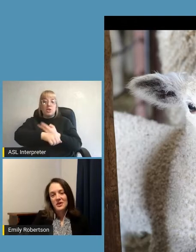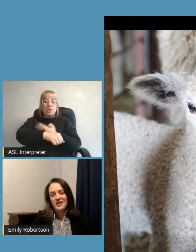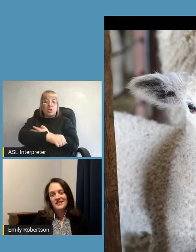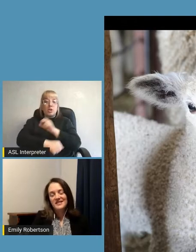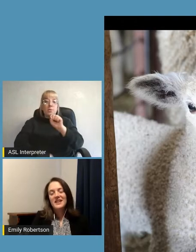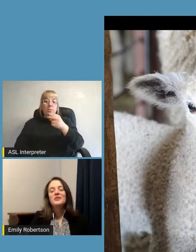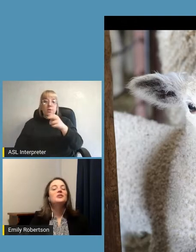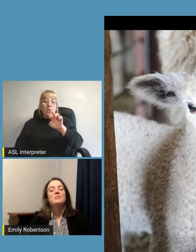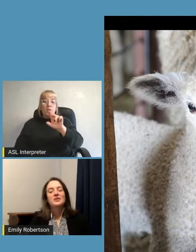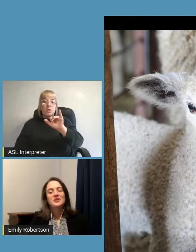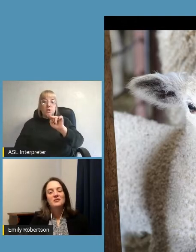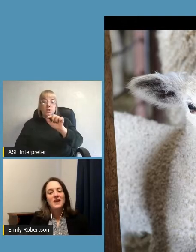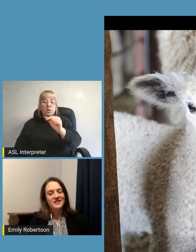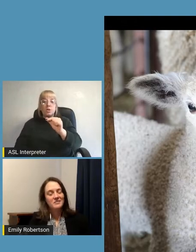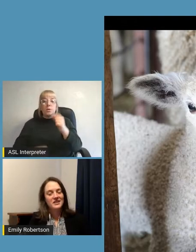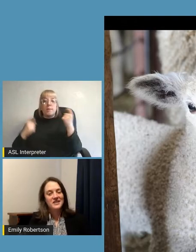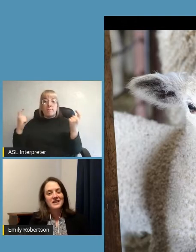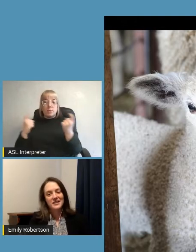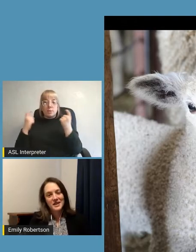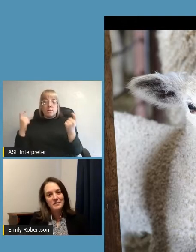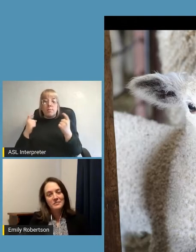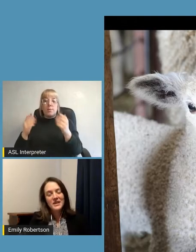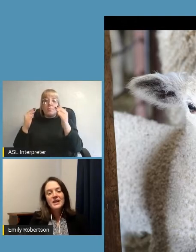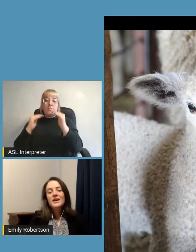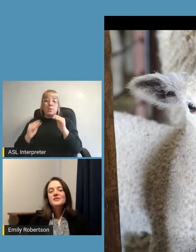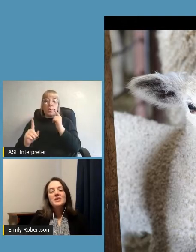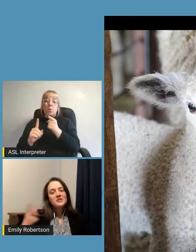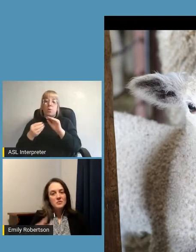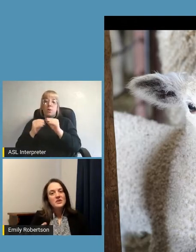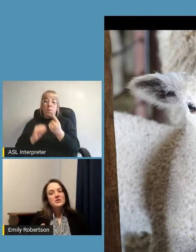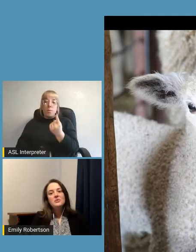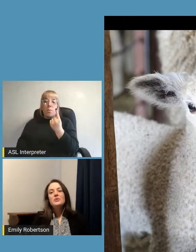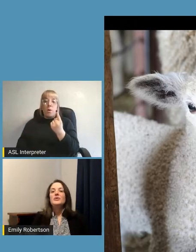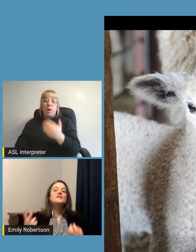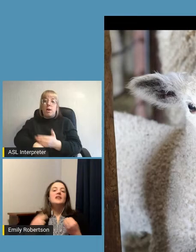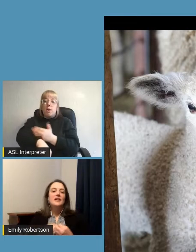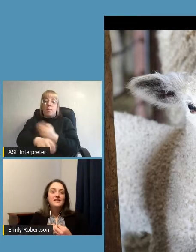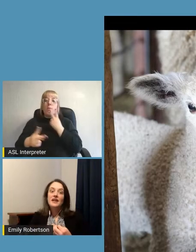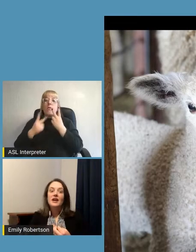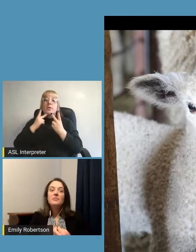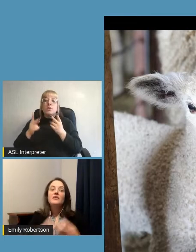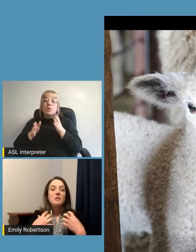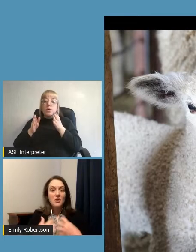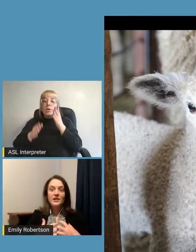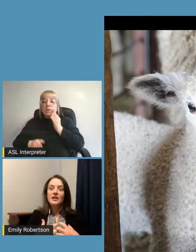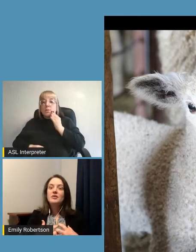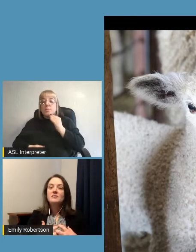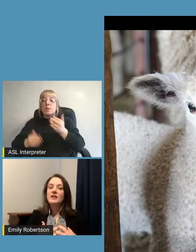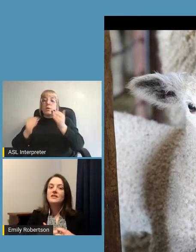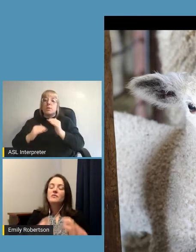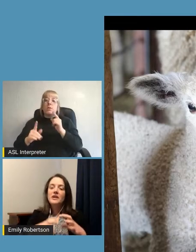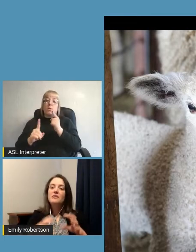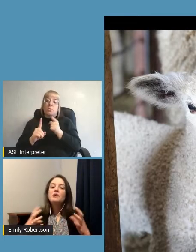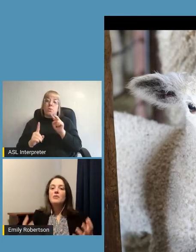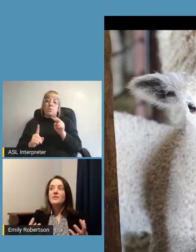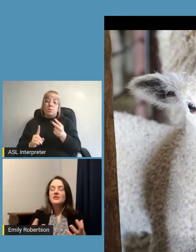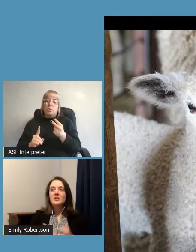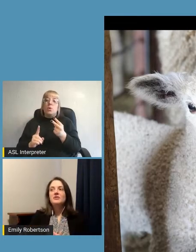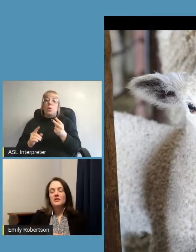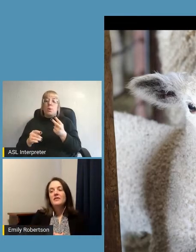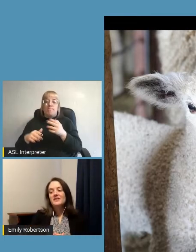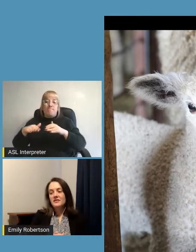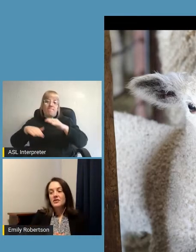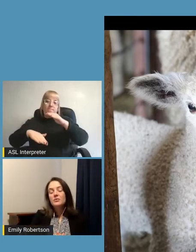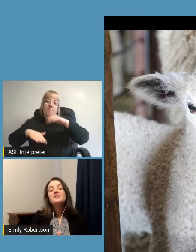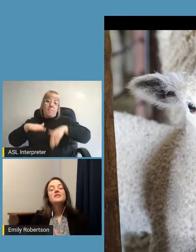visitor experience, and goal number 2, maximize net income. So these would be the two goals that I set up from a marketing perspective whenever we run the